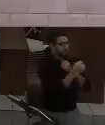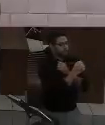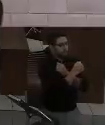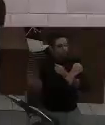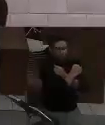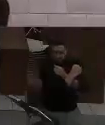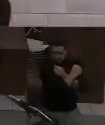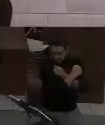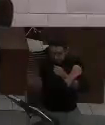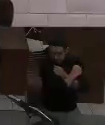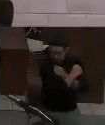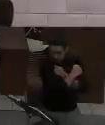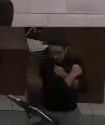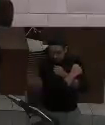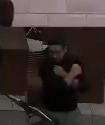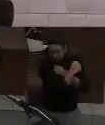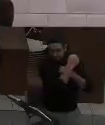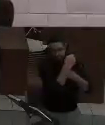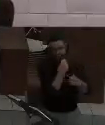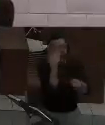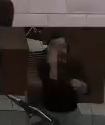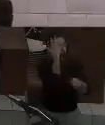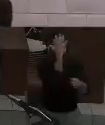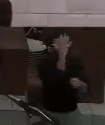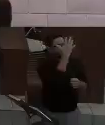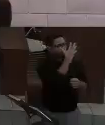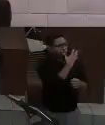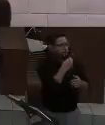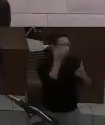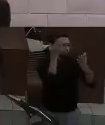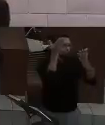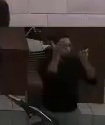love? You are beautiful beyond